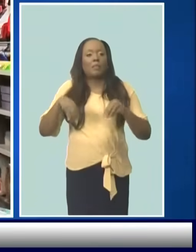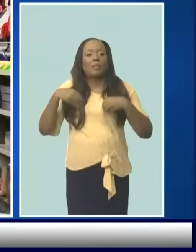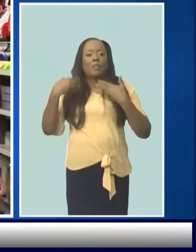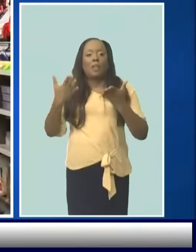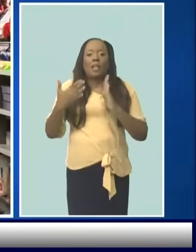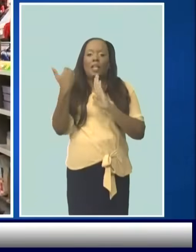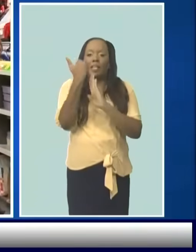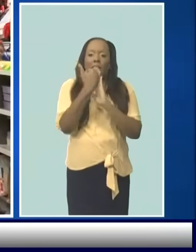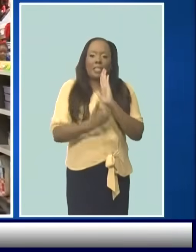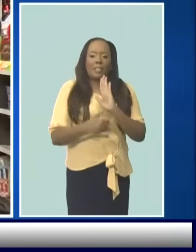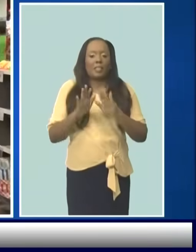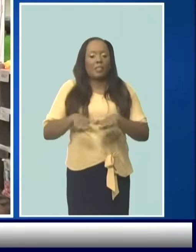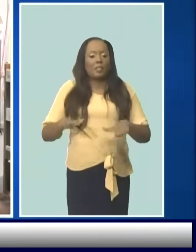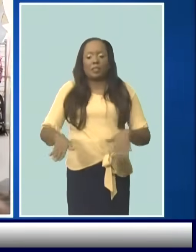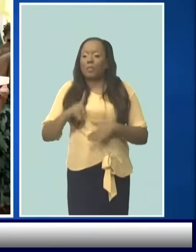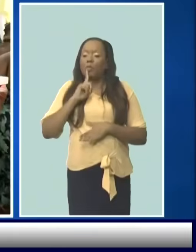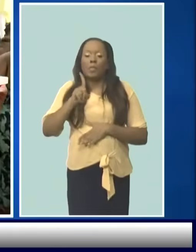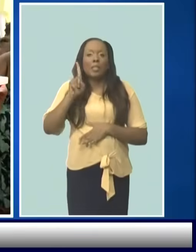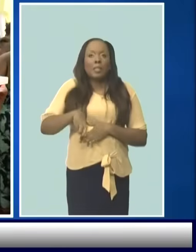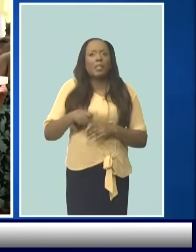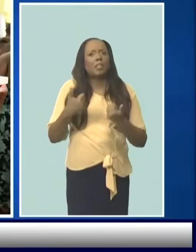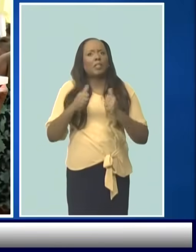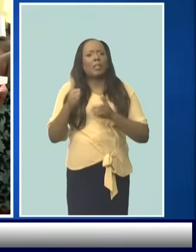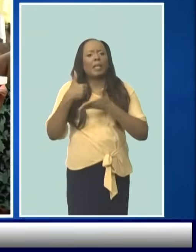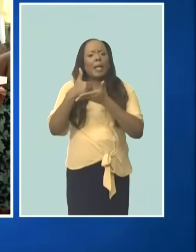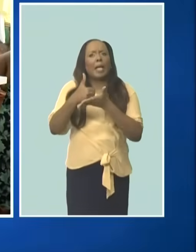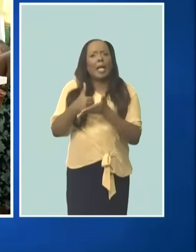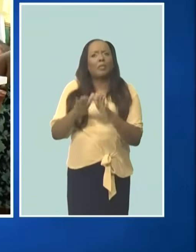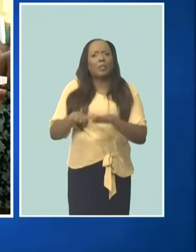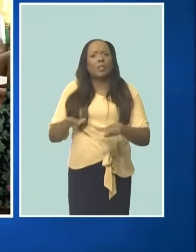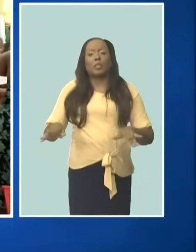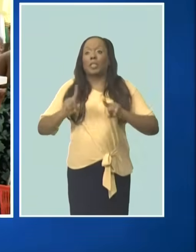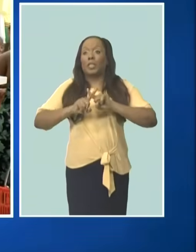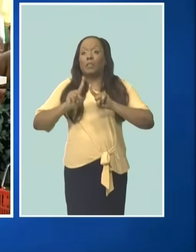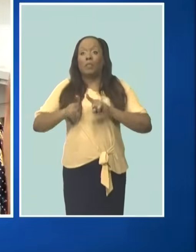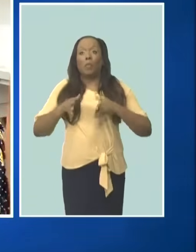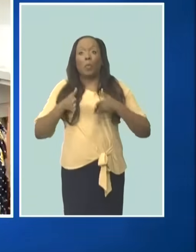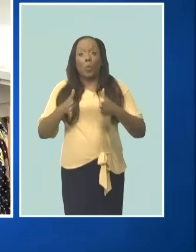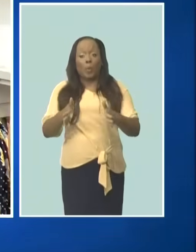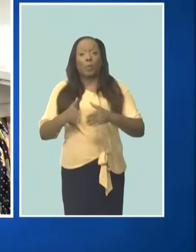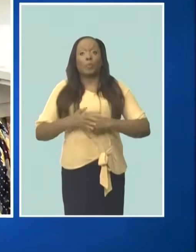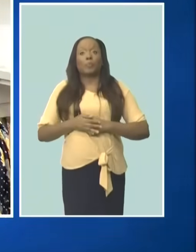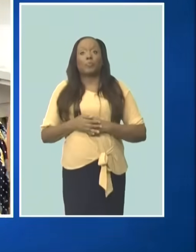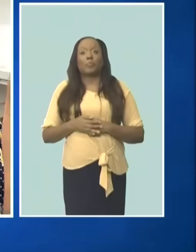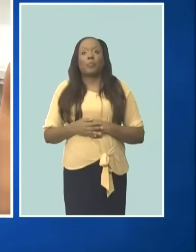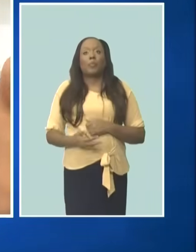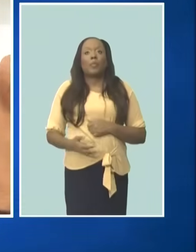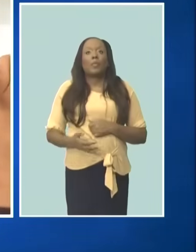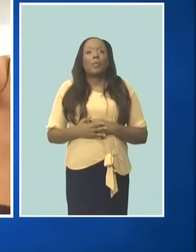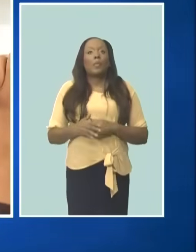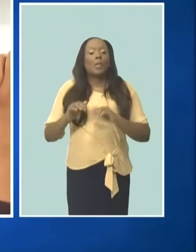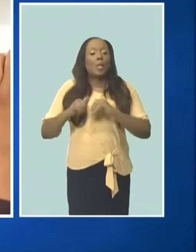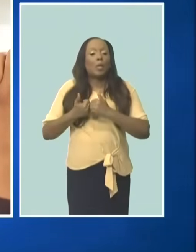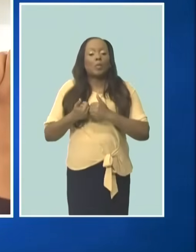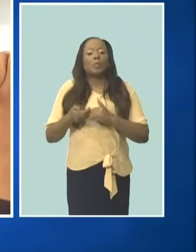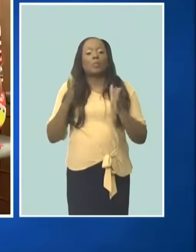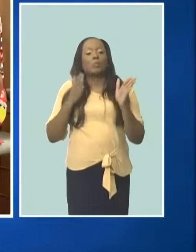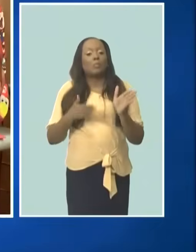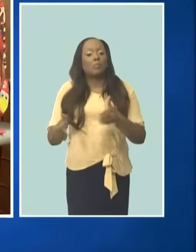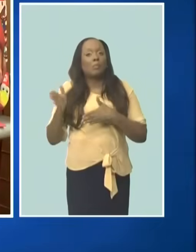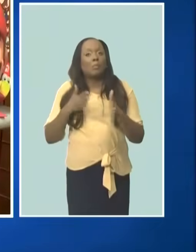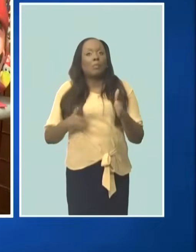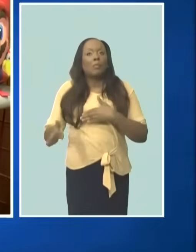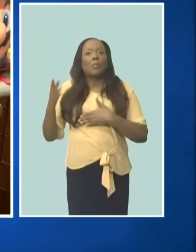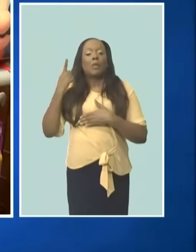of children in need who they try to assist in a number of ways. One of those ways is preparing them to